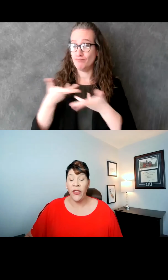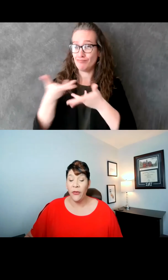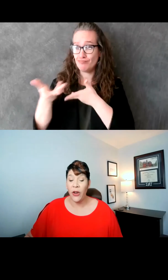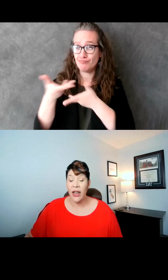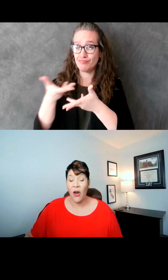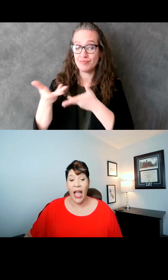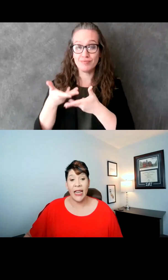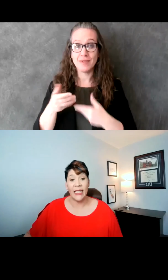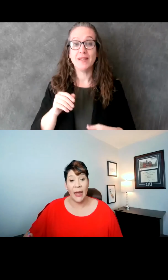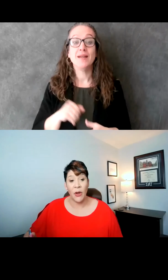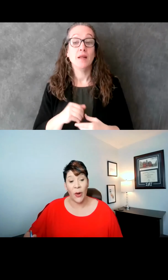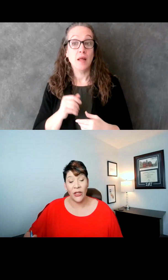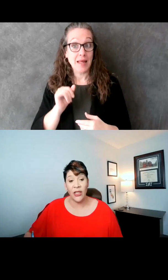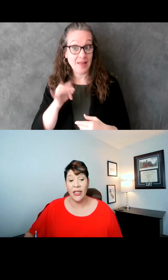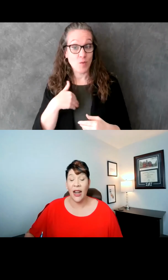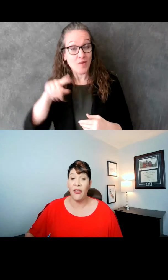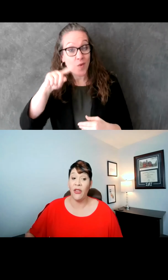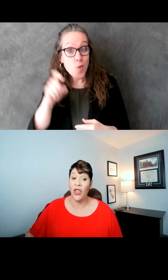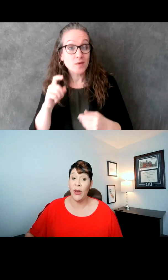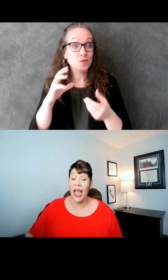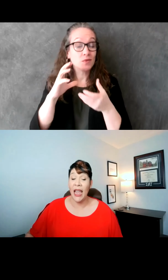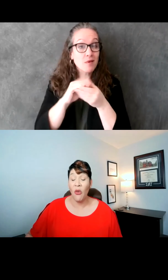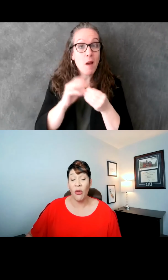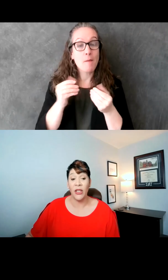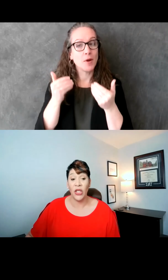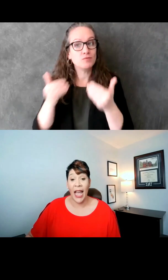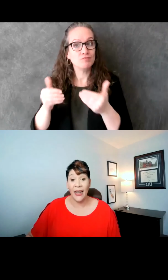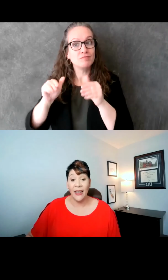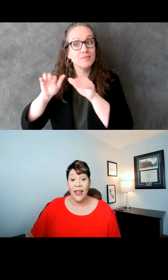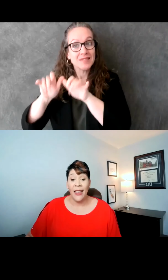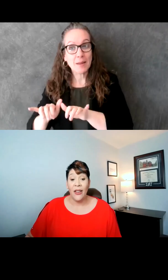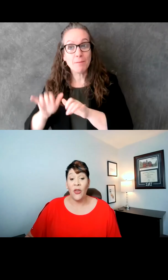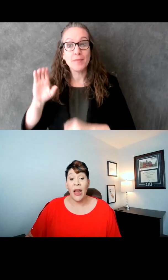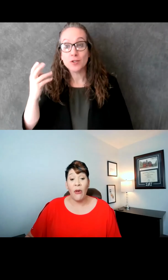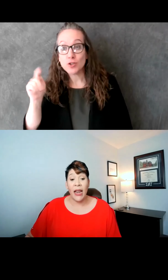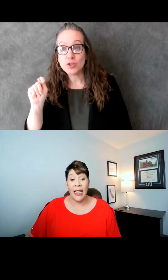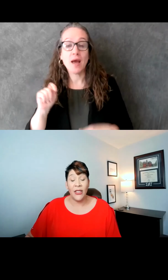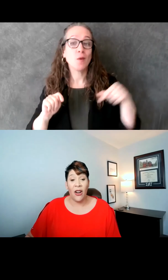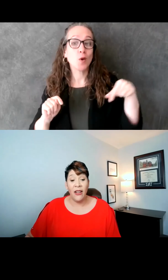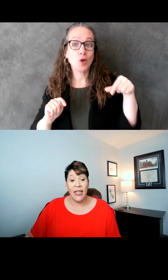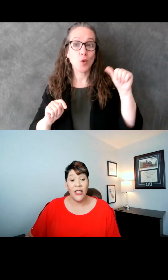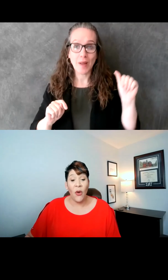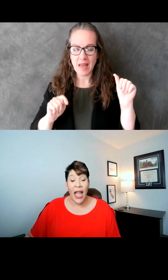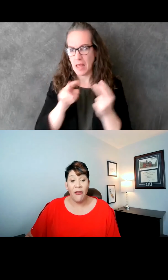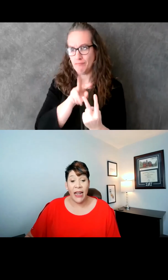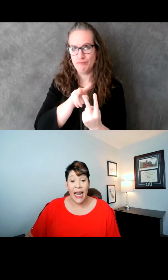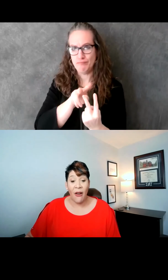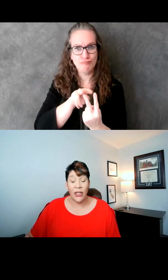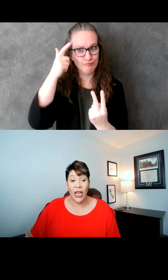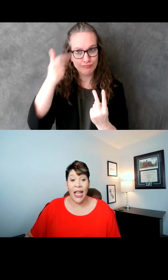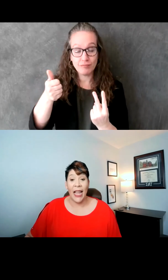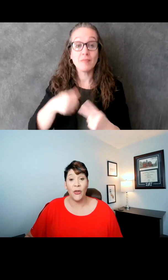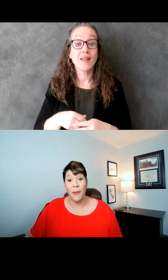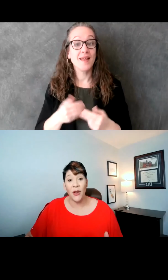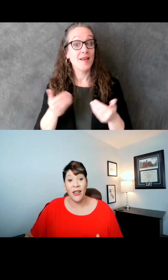so feel free to go ahead and type your questions in either the Q&A or the chat. Great way to get started is go ahead right now in